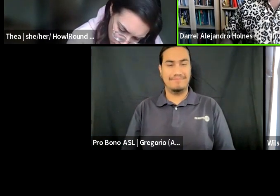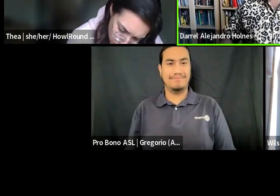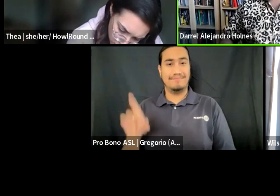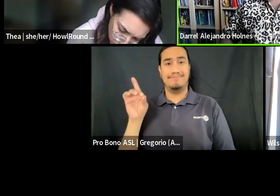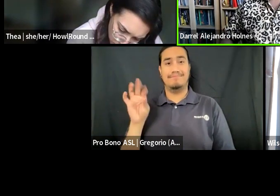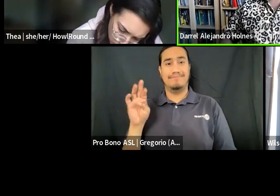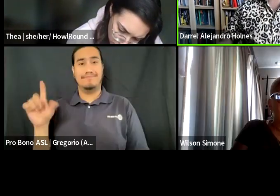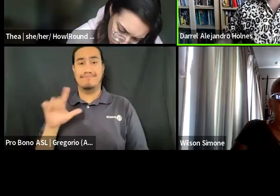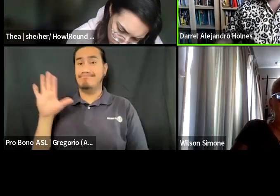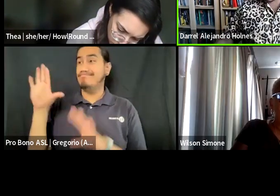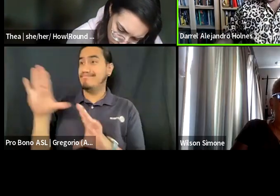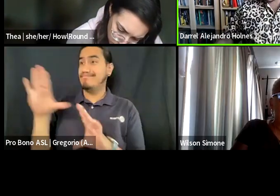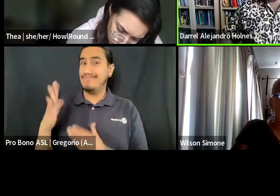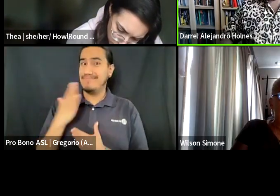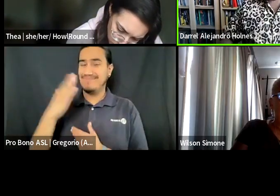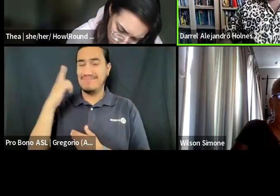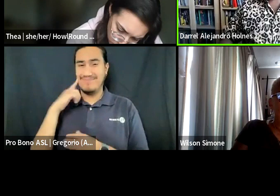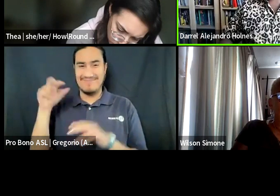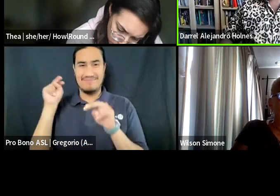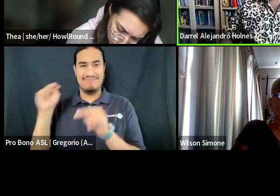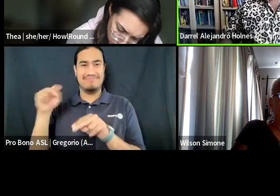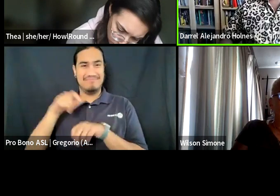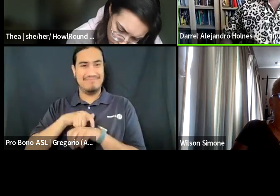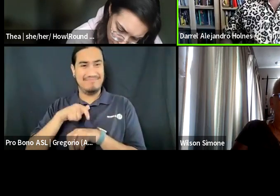Great. Thanks for keeping time, Daphnie.